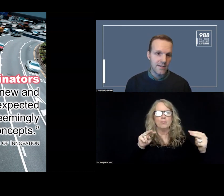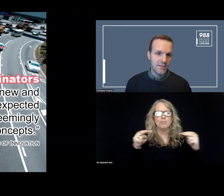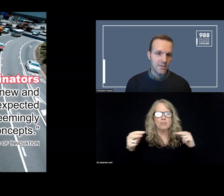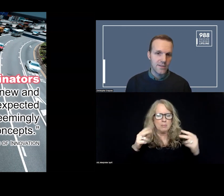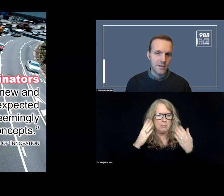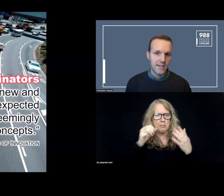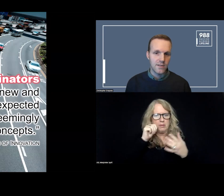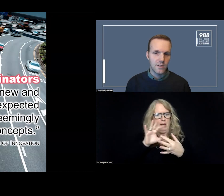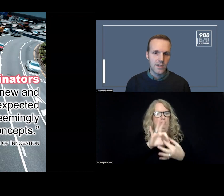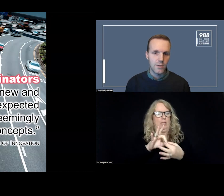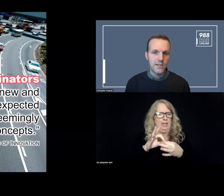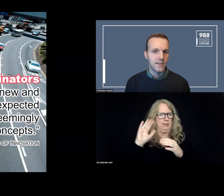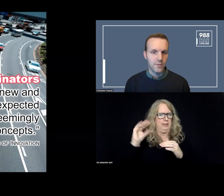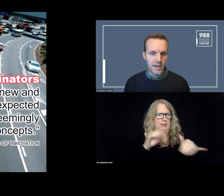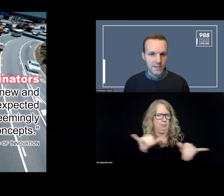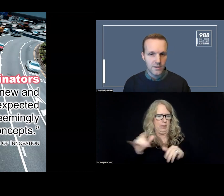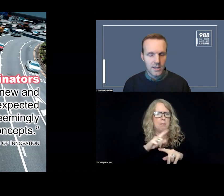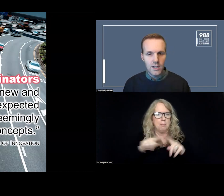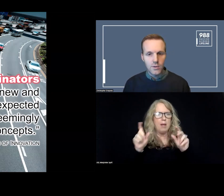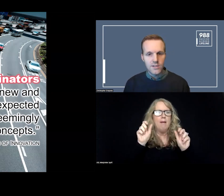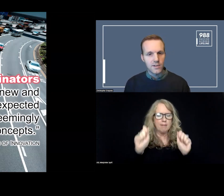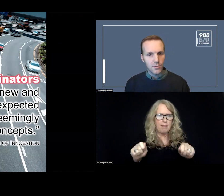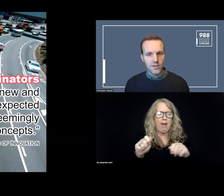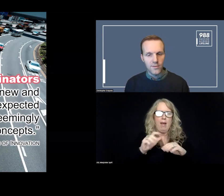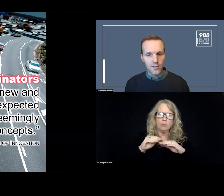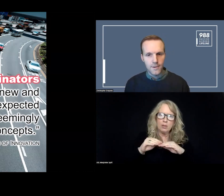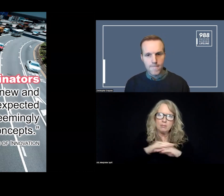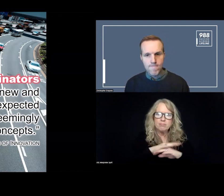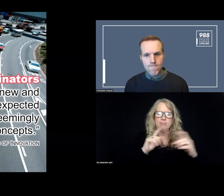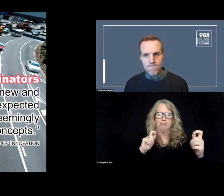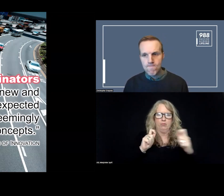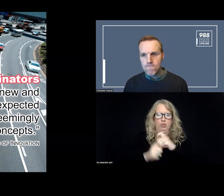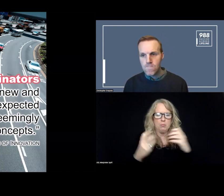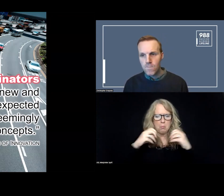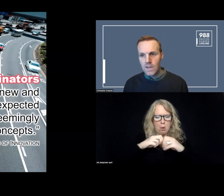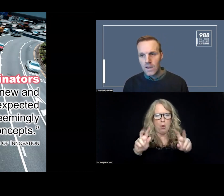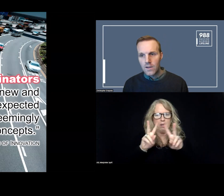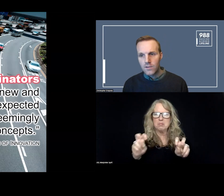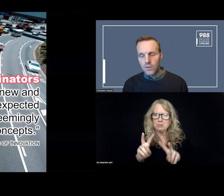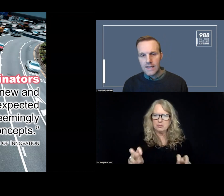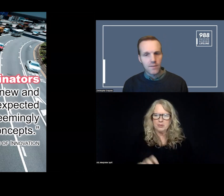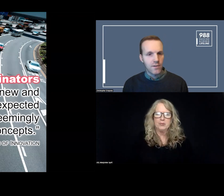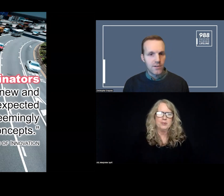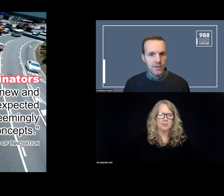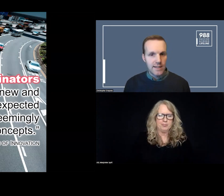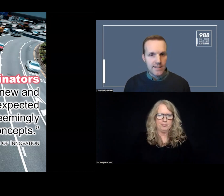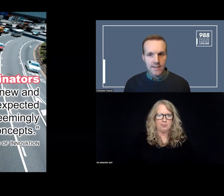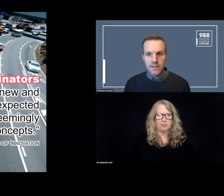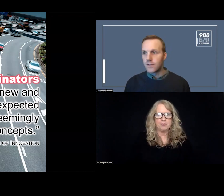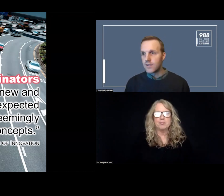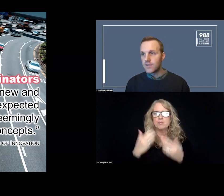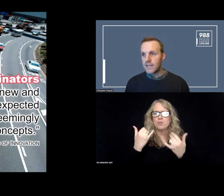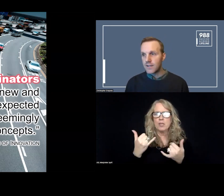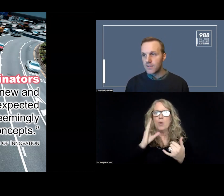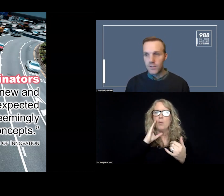be related on the surface, but actually could be quite transformational once you explore them further. So without further ado, I'd like